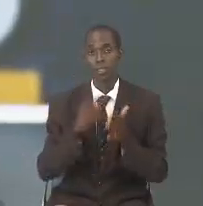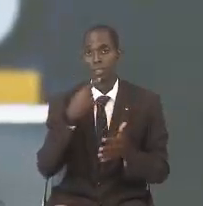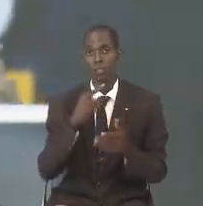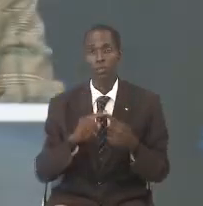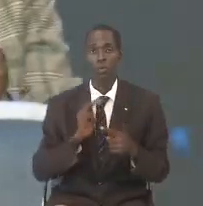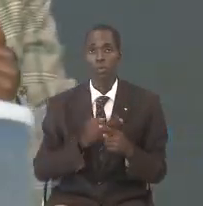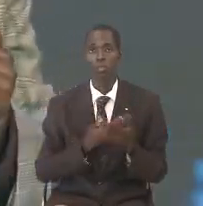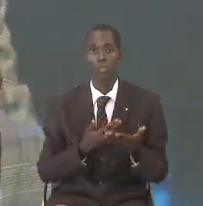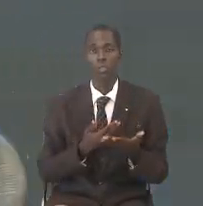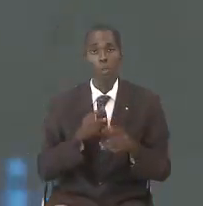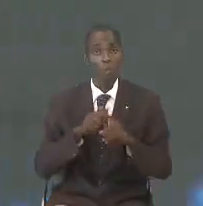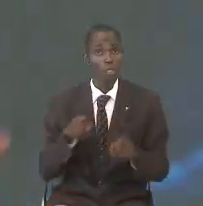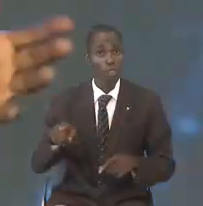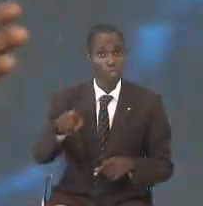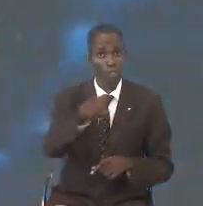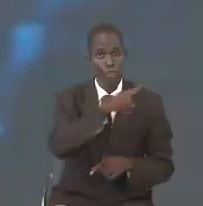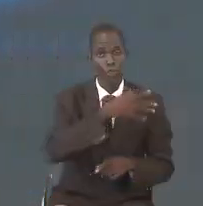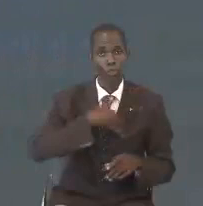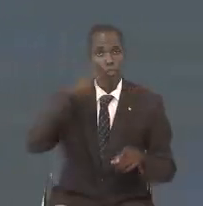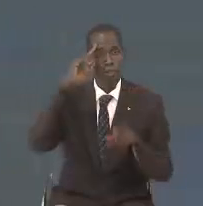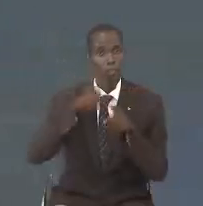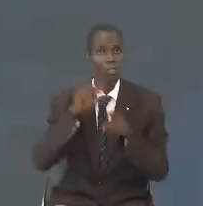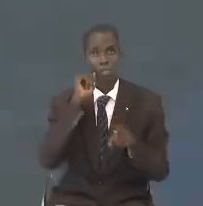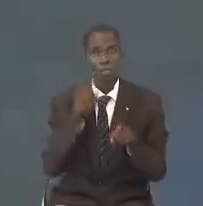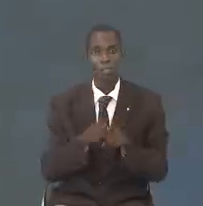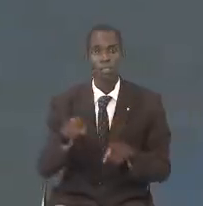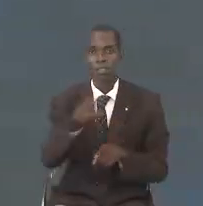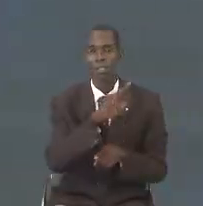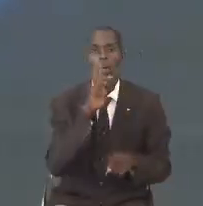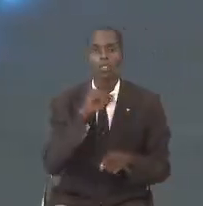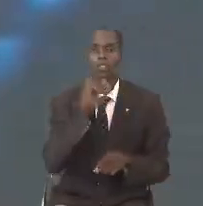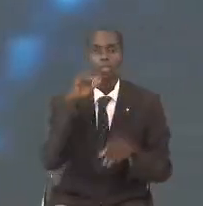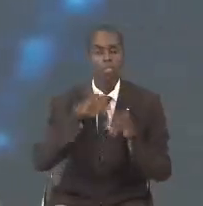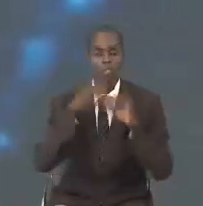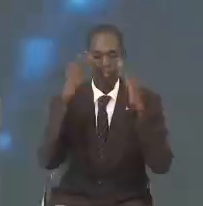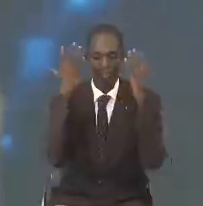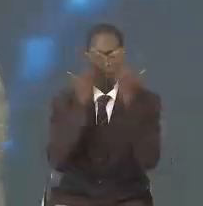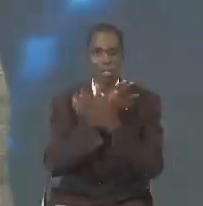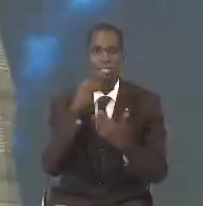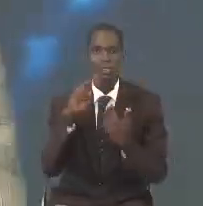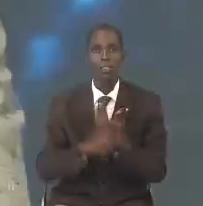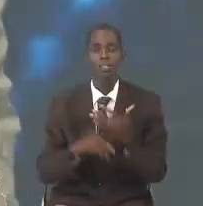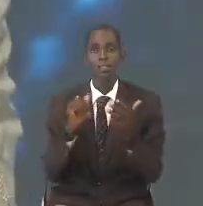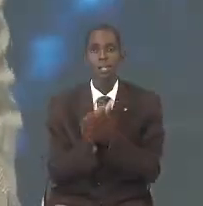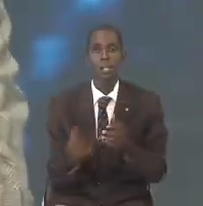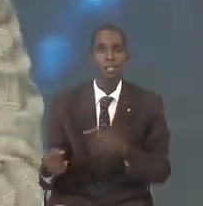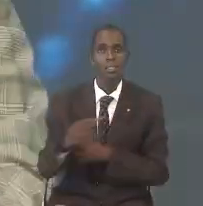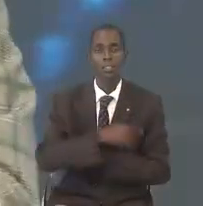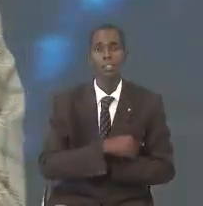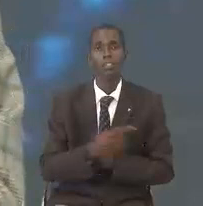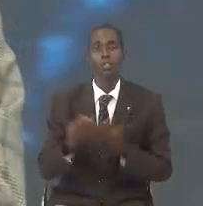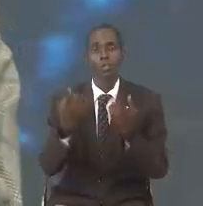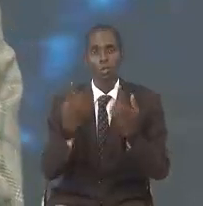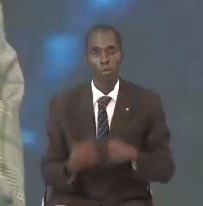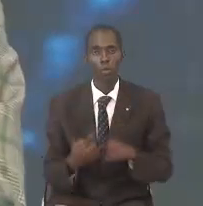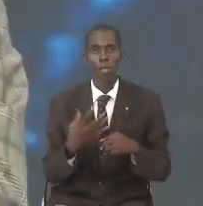ye brethren are not in darkness, that that day should come overtake you